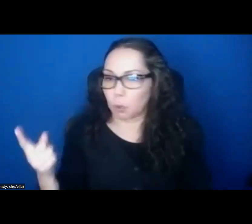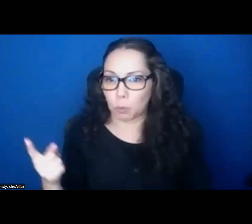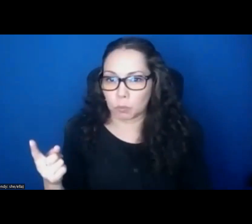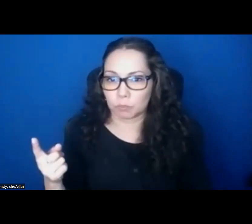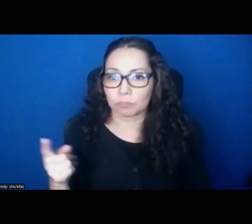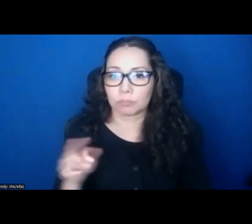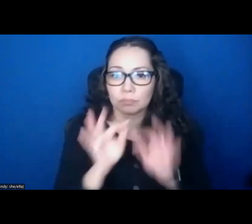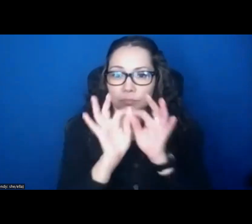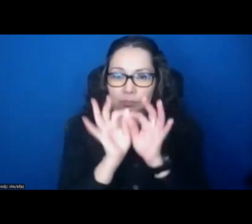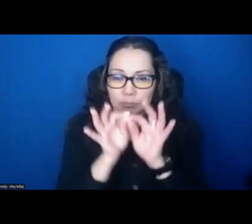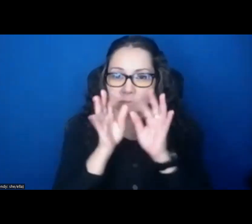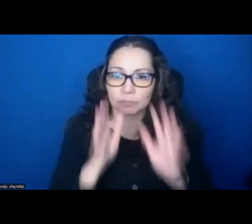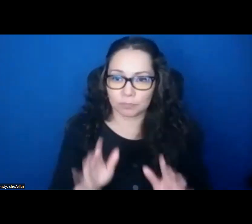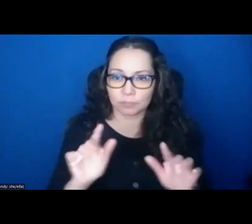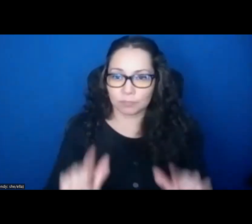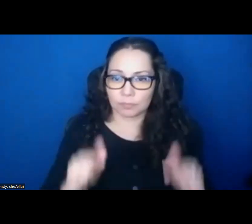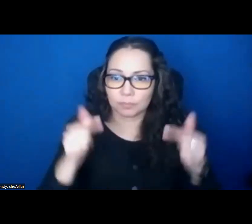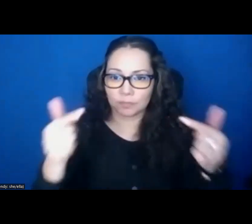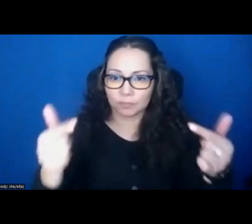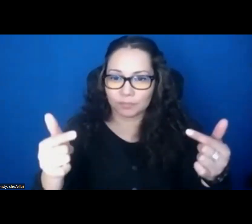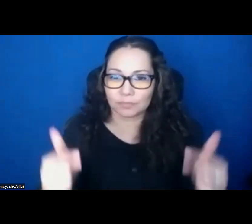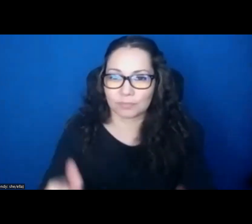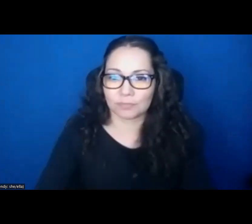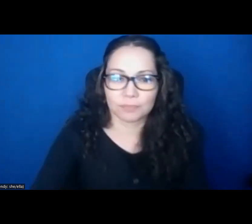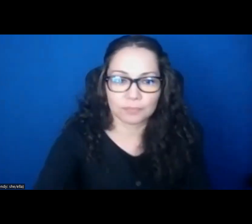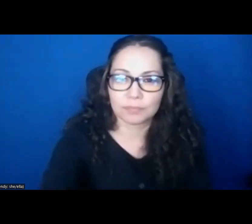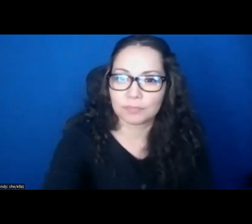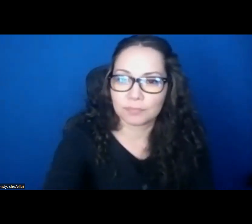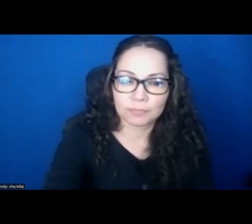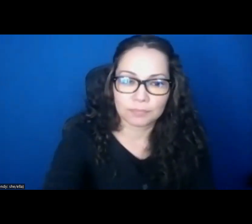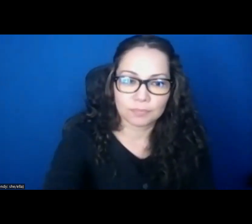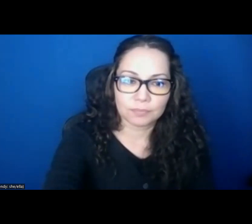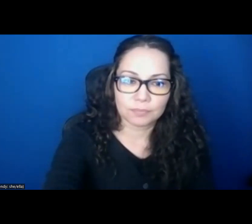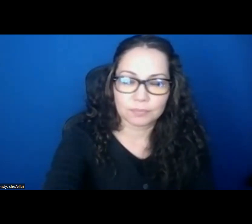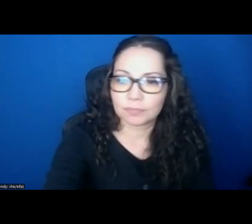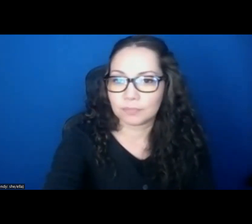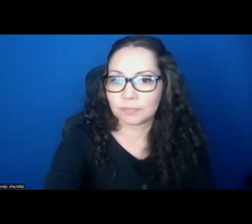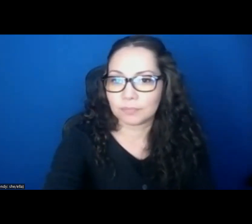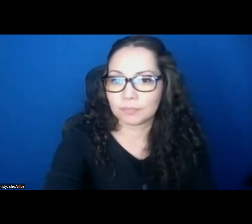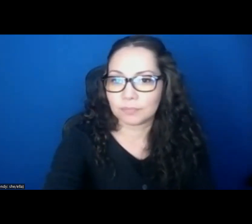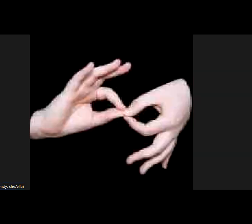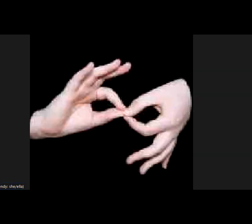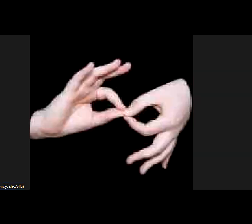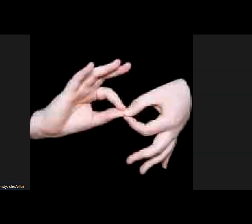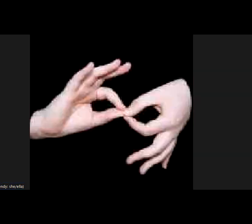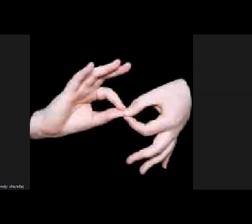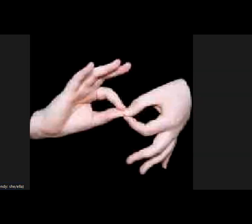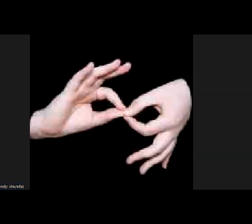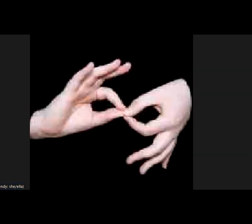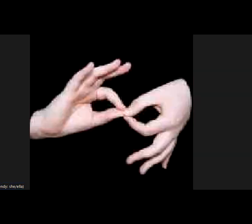Pat and Joan were also friends with my husband, Bill. And no one even told them that he had passed